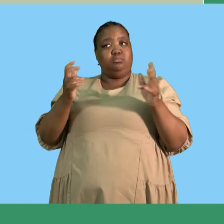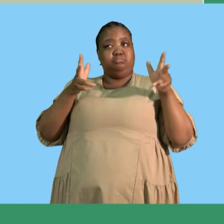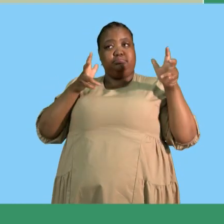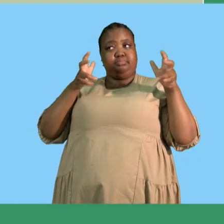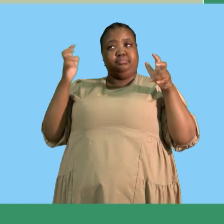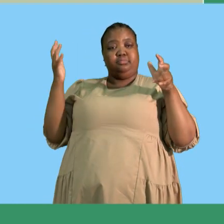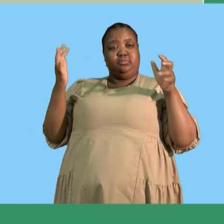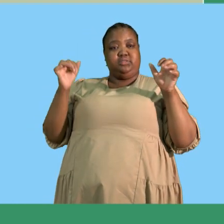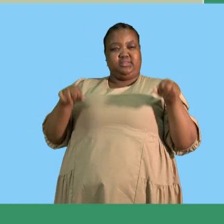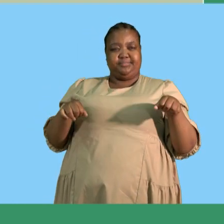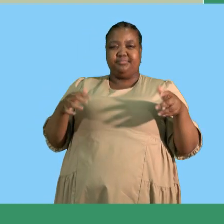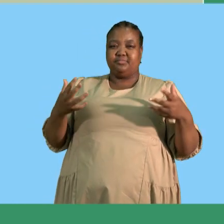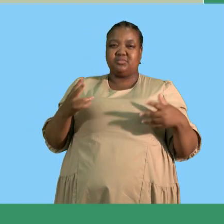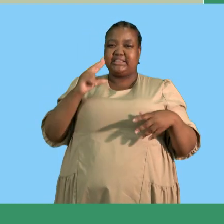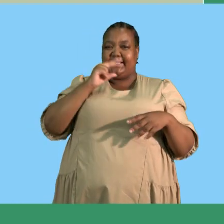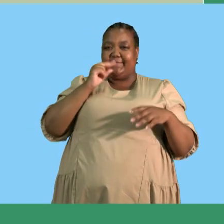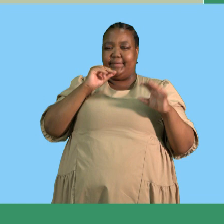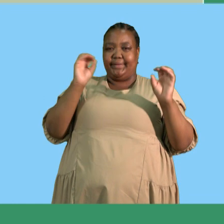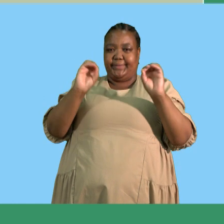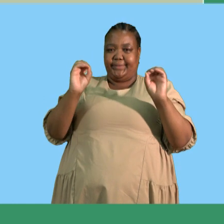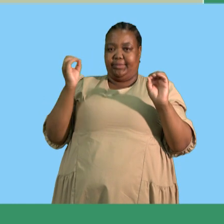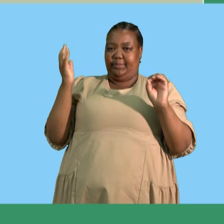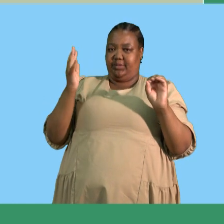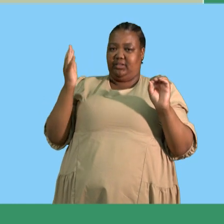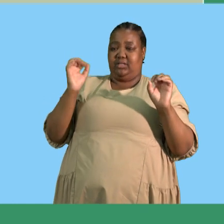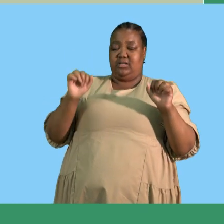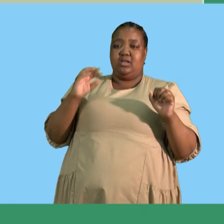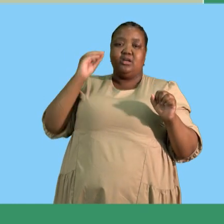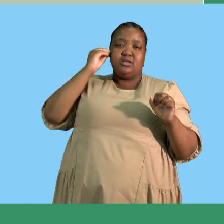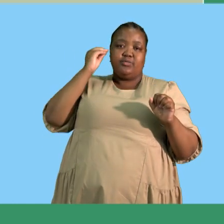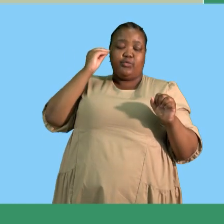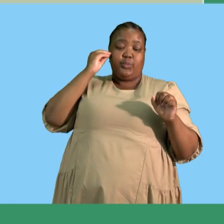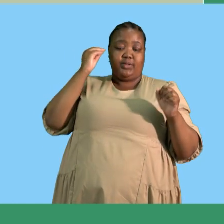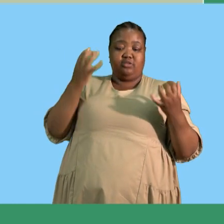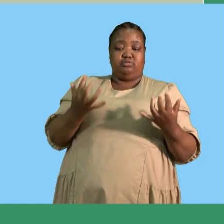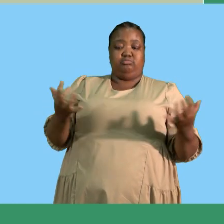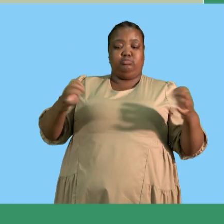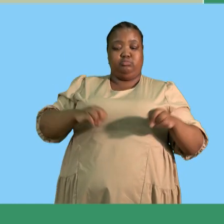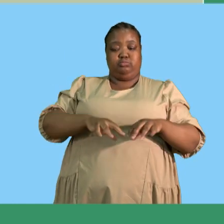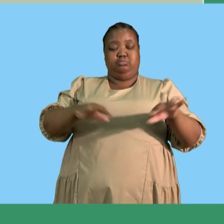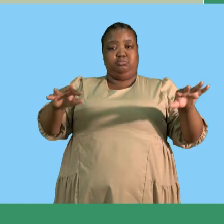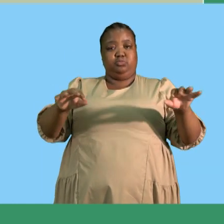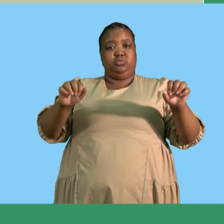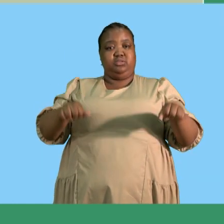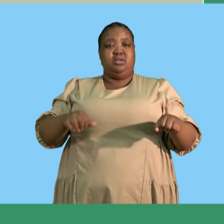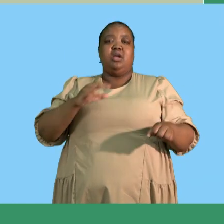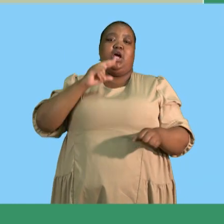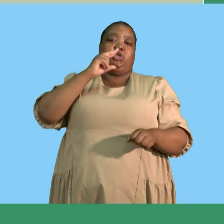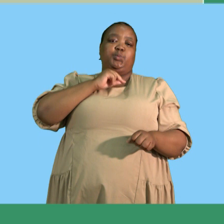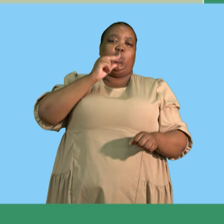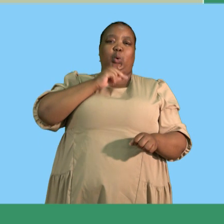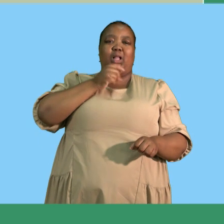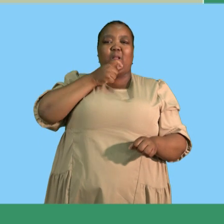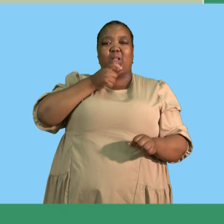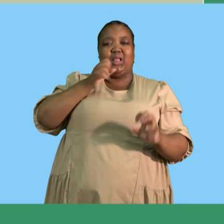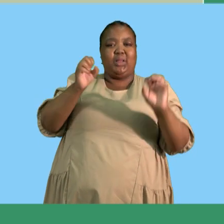a non-verbal presentation, which is a presentation of information to an audience without using spoken